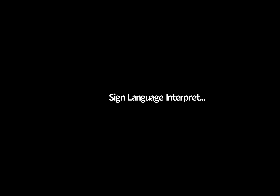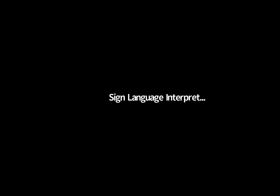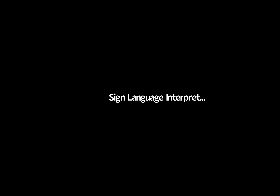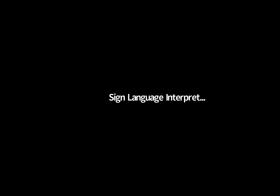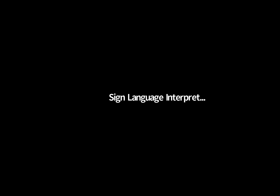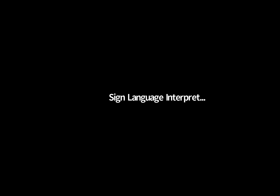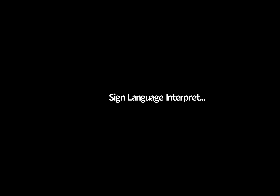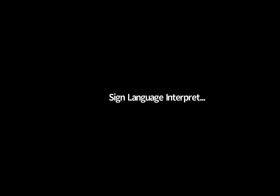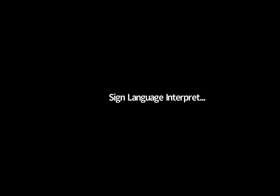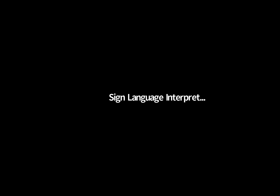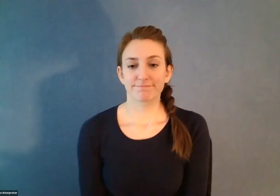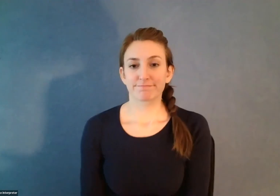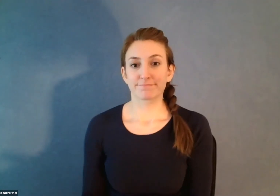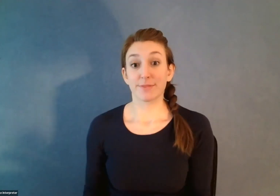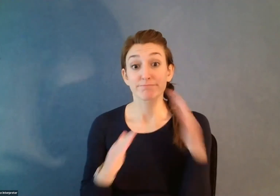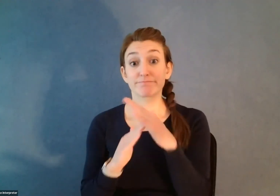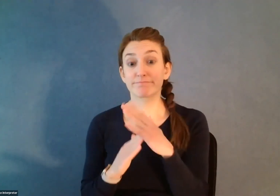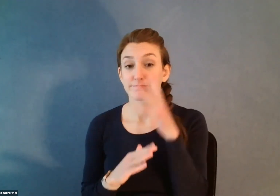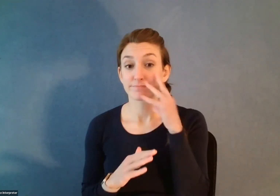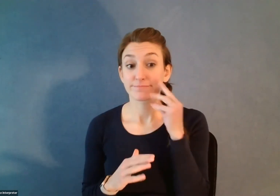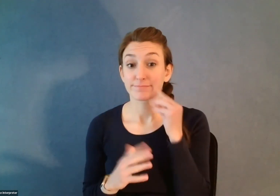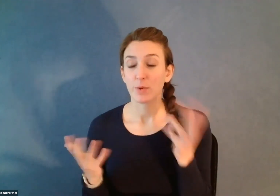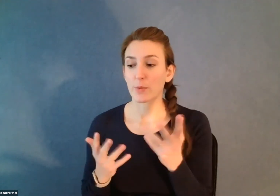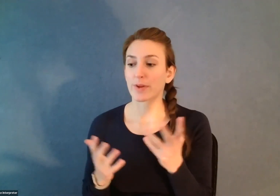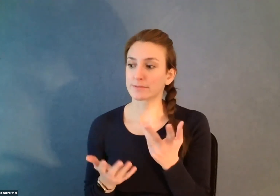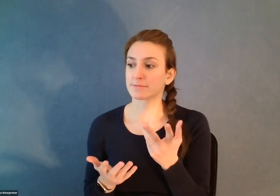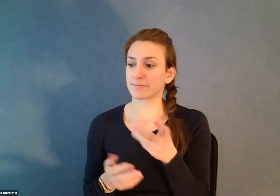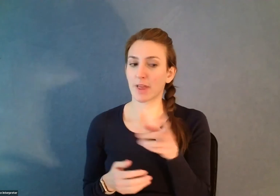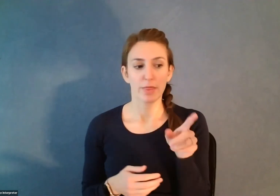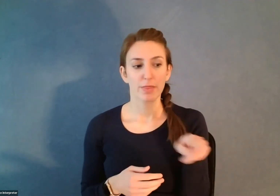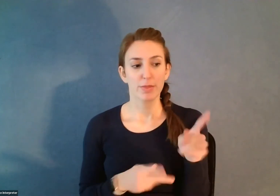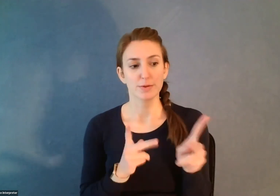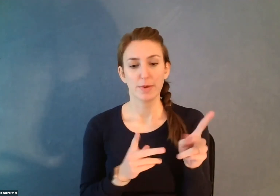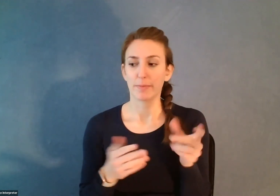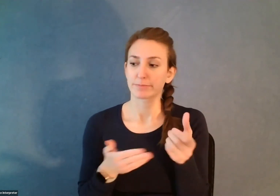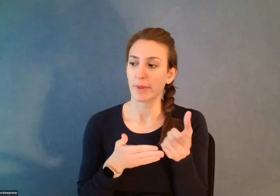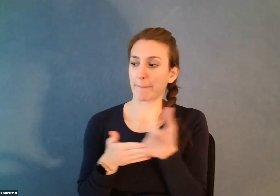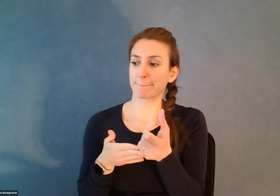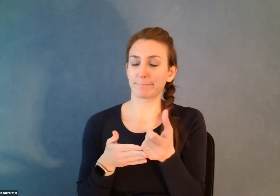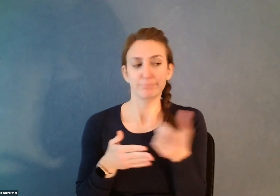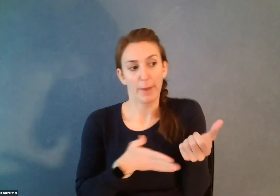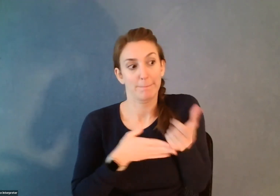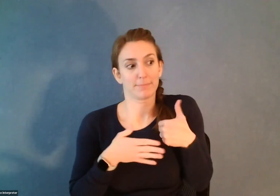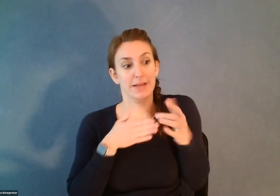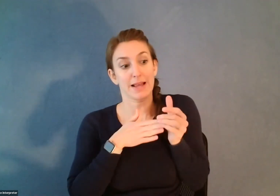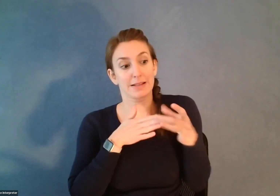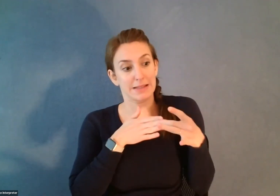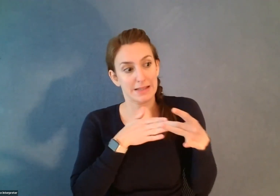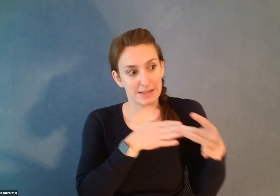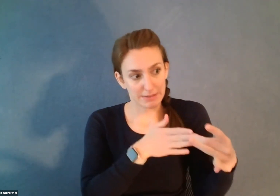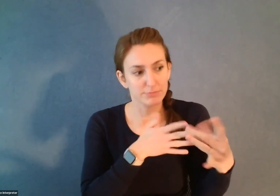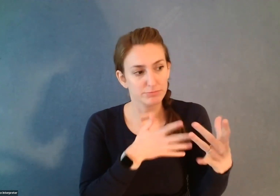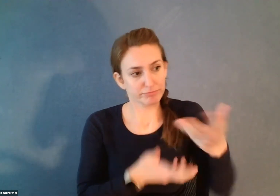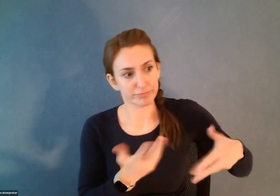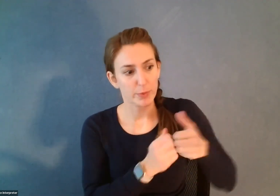you and make and allow you to succeed and grow as a person. I think that, and also, you know, being able to interact with